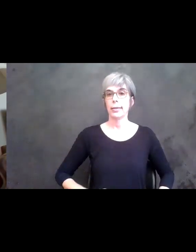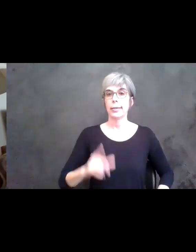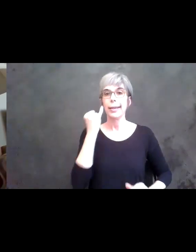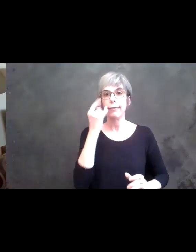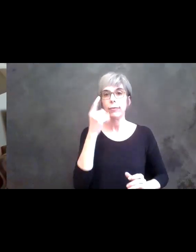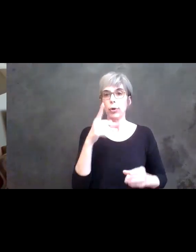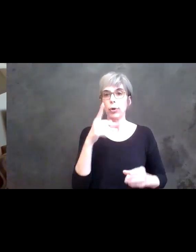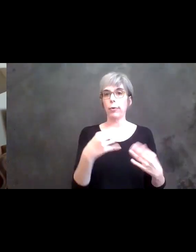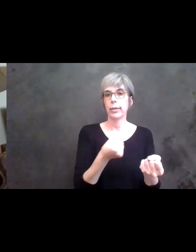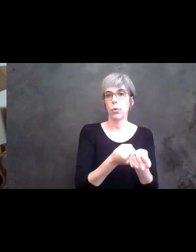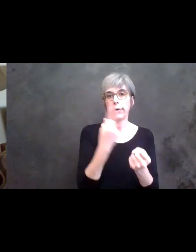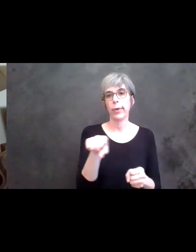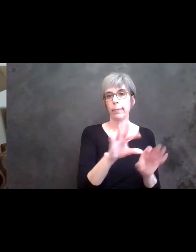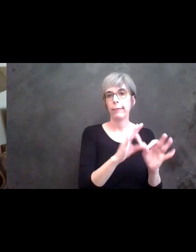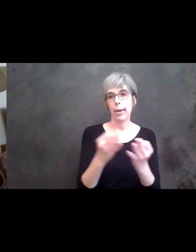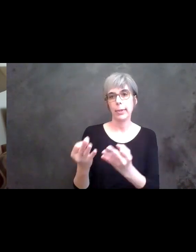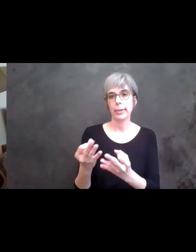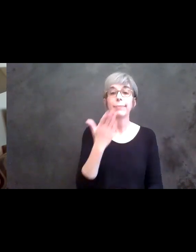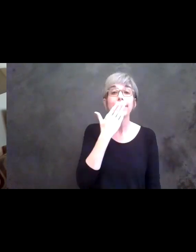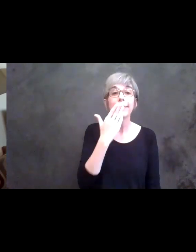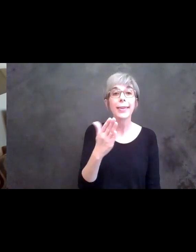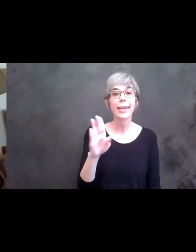Thank you, Brooke and Janet.